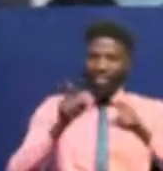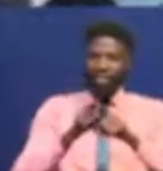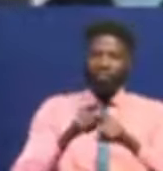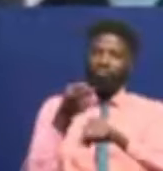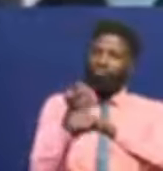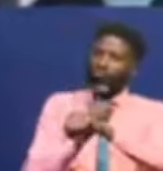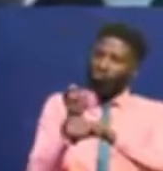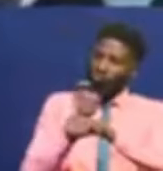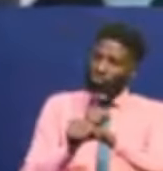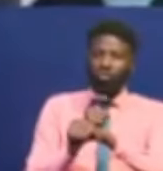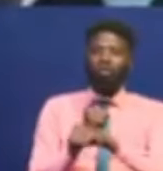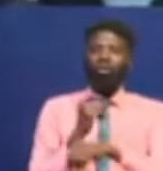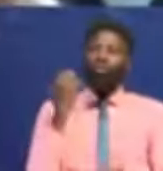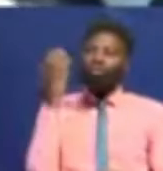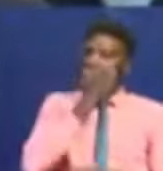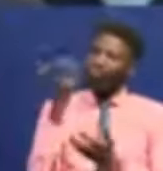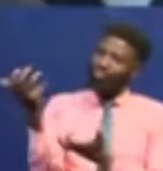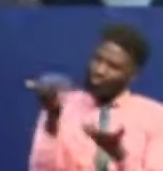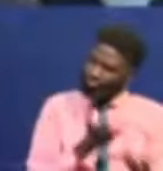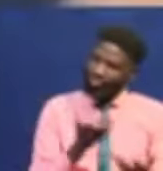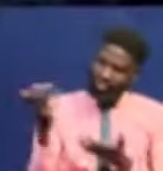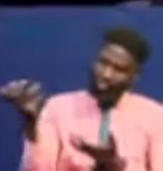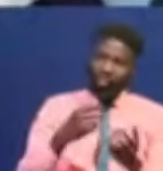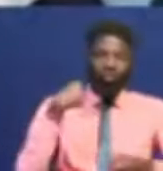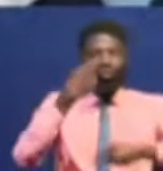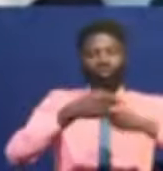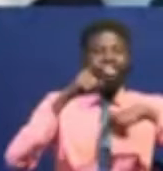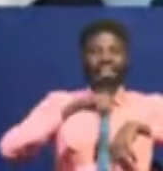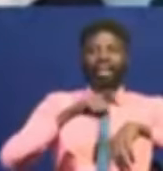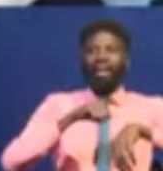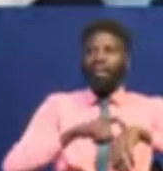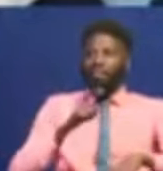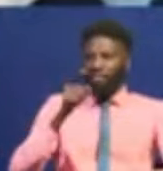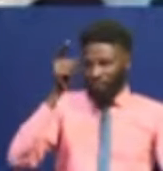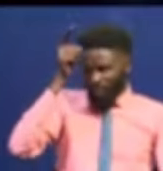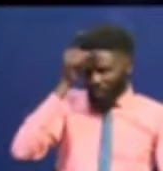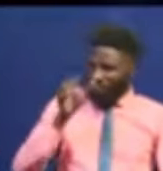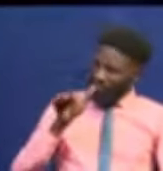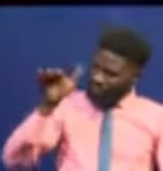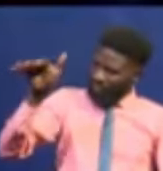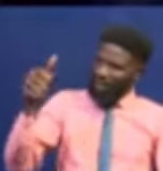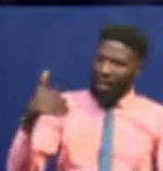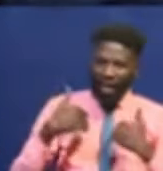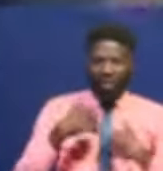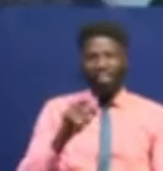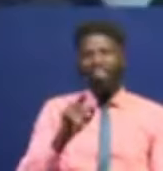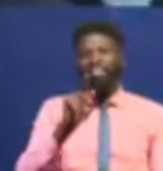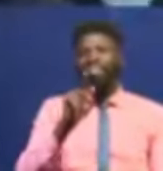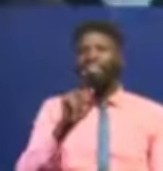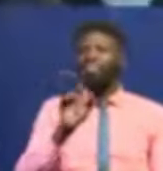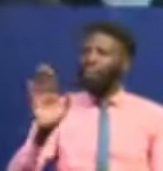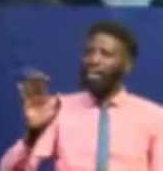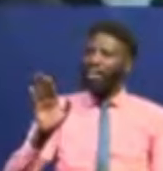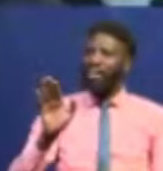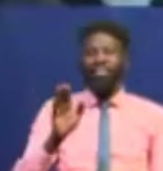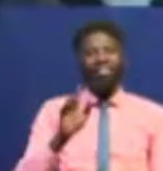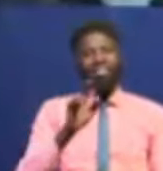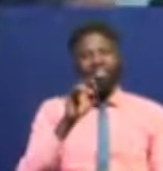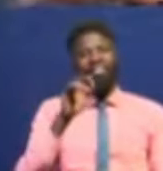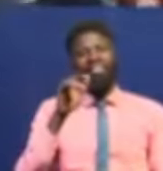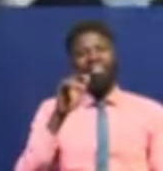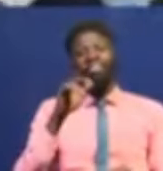potatoes from Europe when we have potatoes in his village. You just told me Kimana. In Kimana. Mr. We have potatoes Mr. in Mr. Nyandarua.